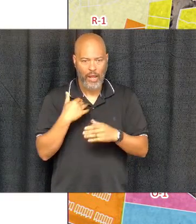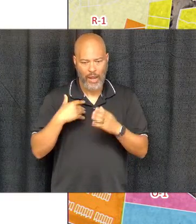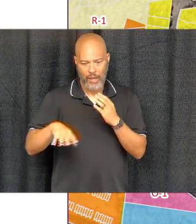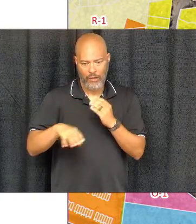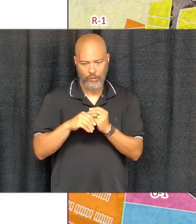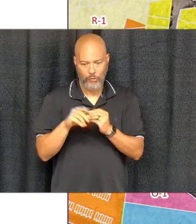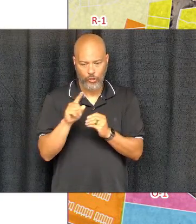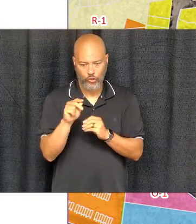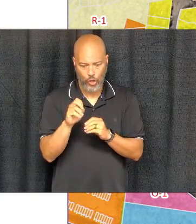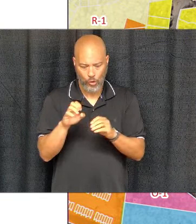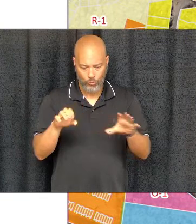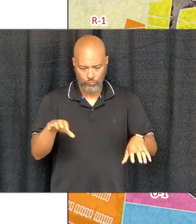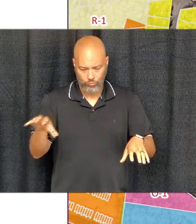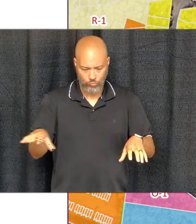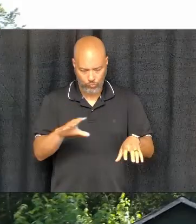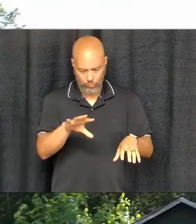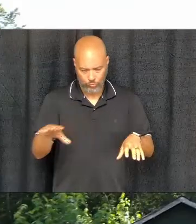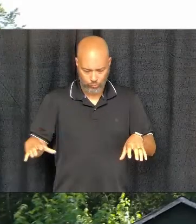surrounding zoning.